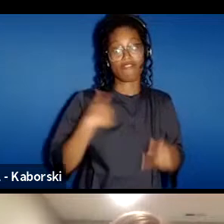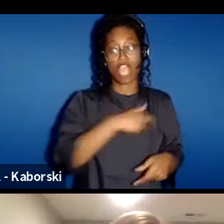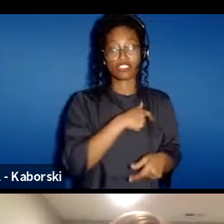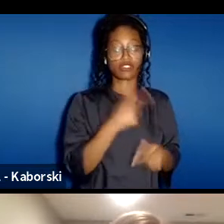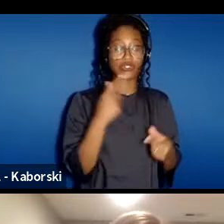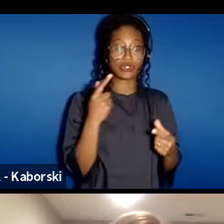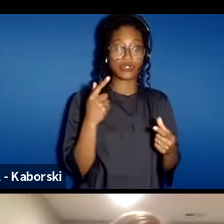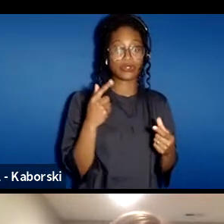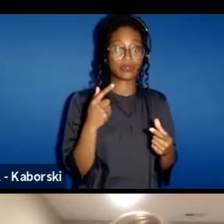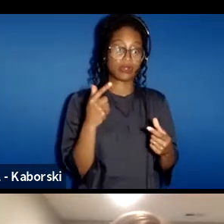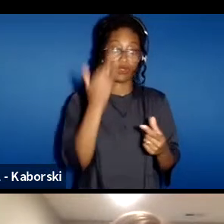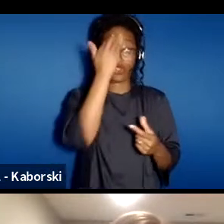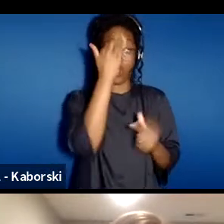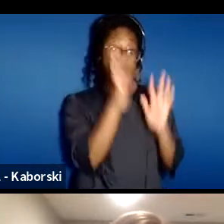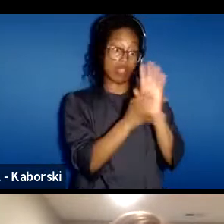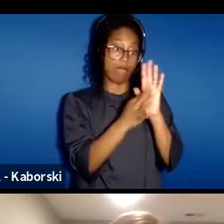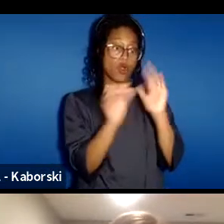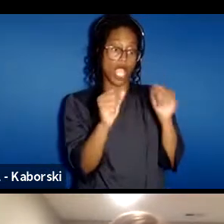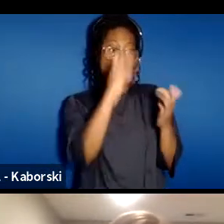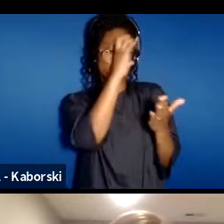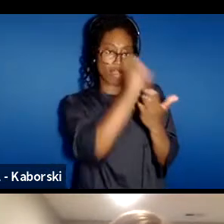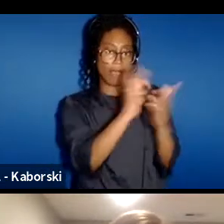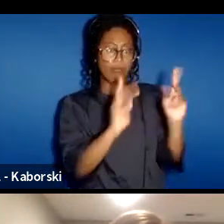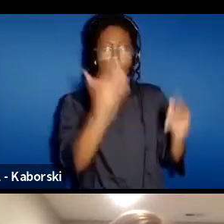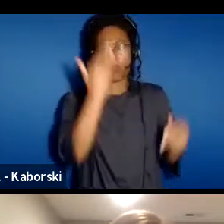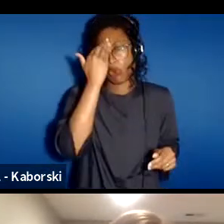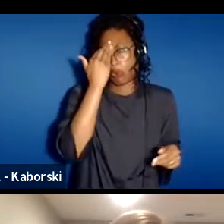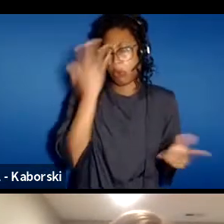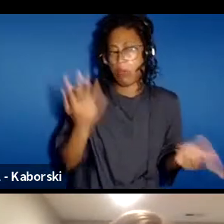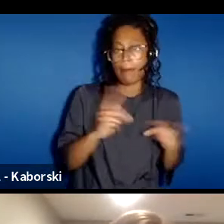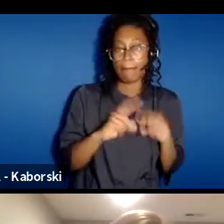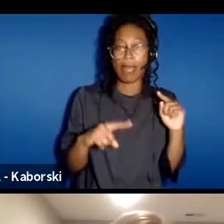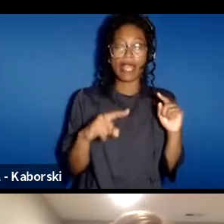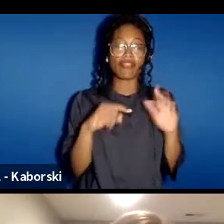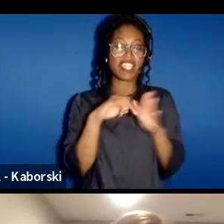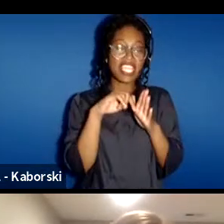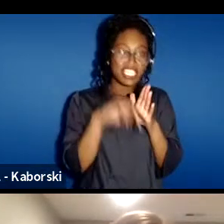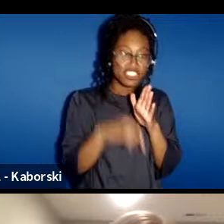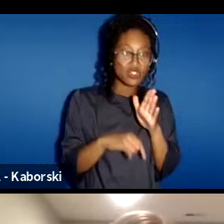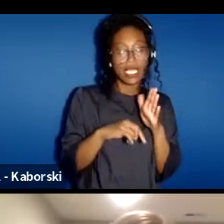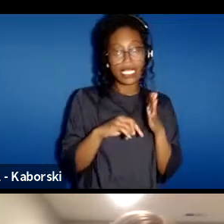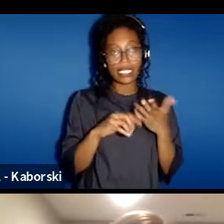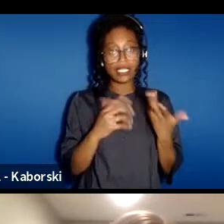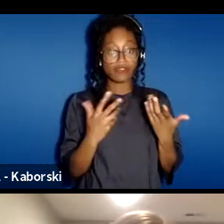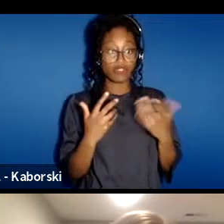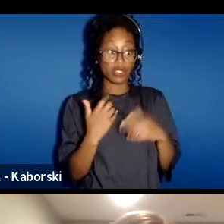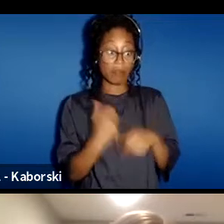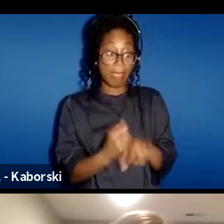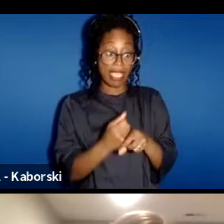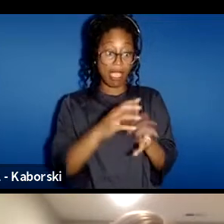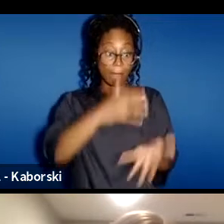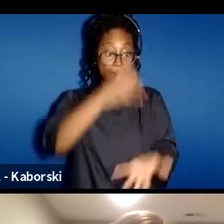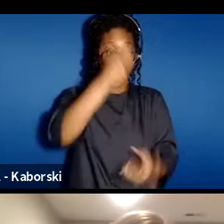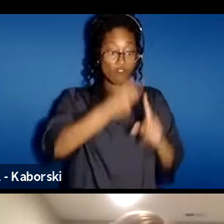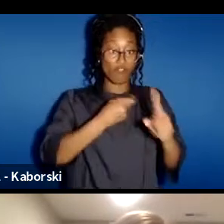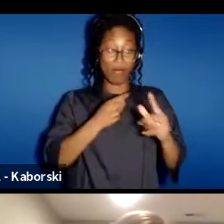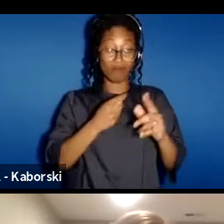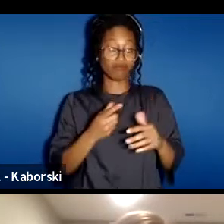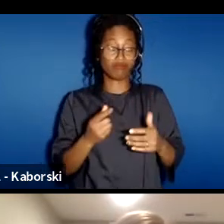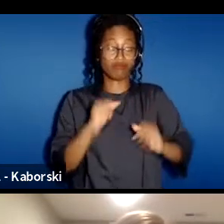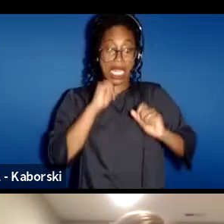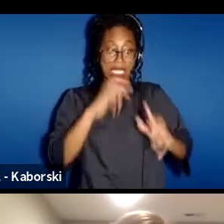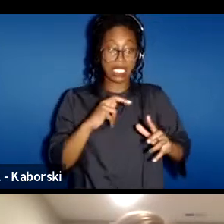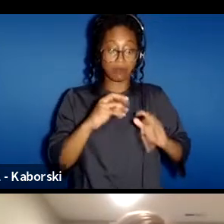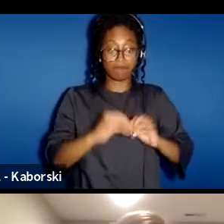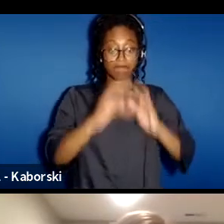what a label can do, but the intricacies of creating a bottle from scratch for a brand,